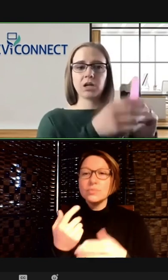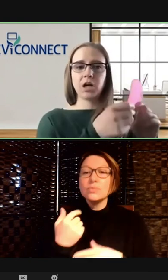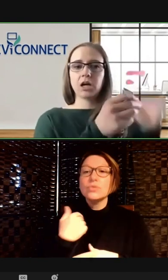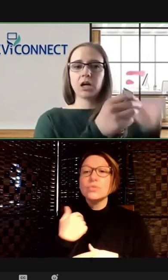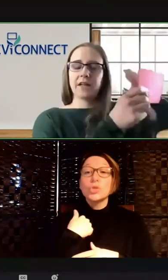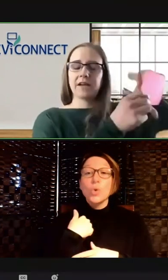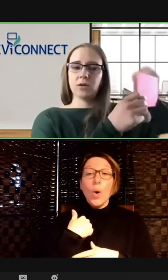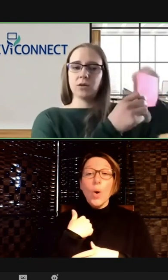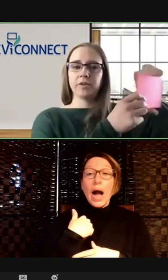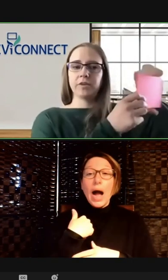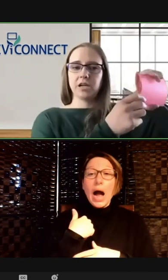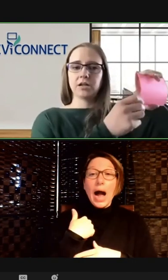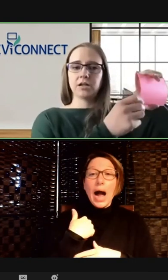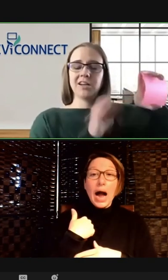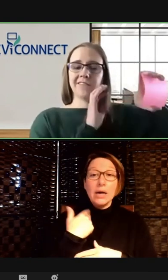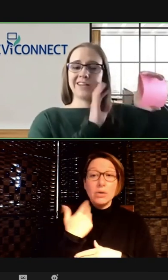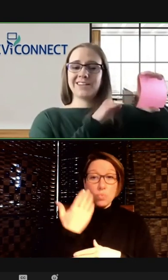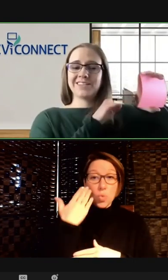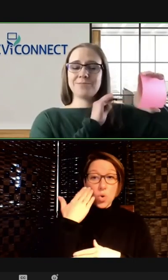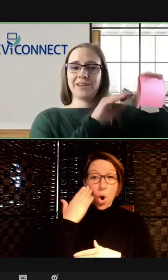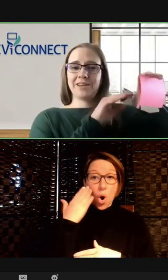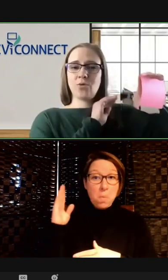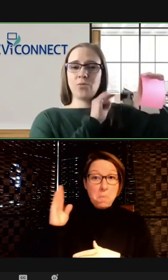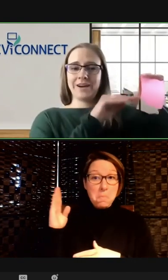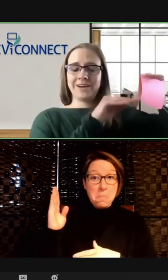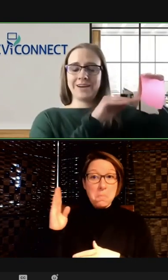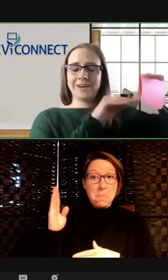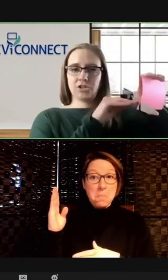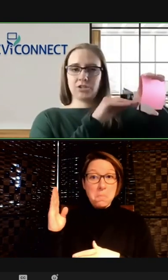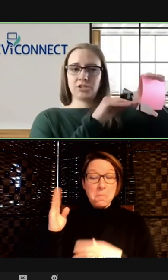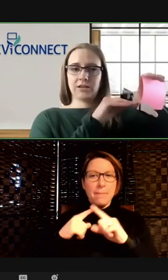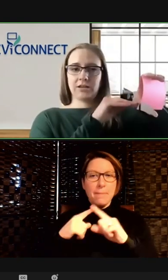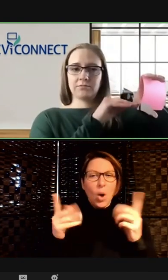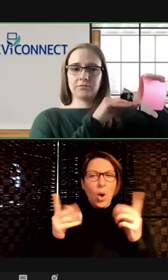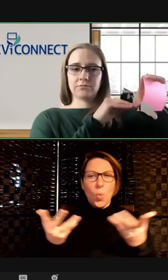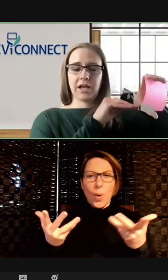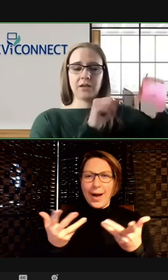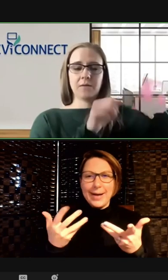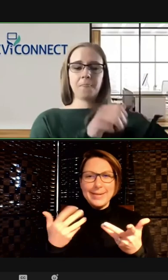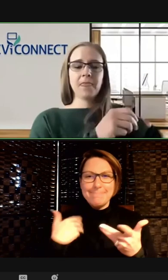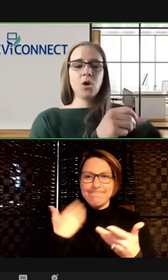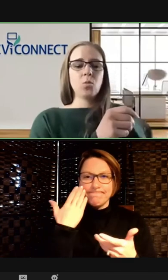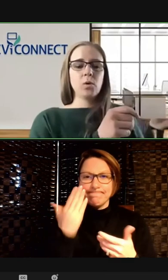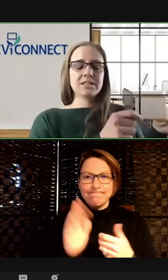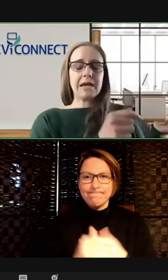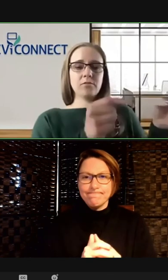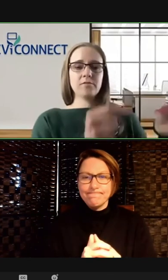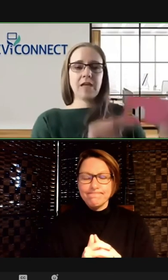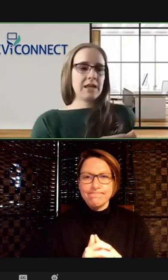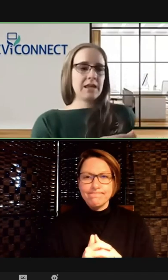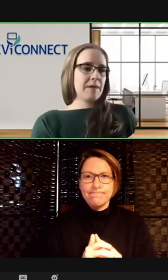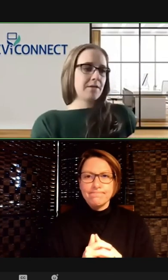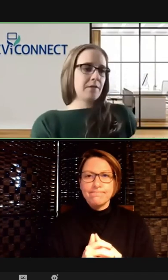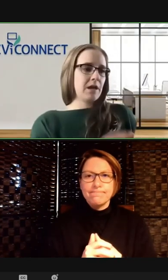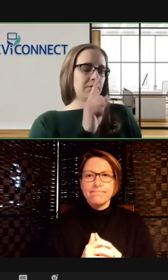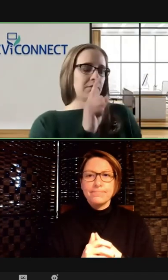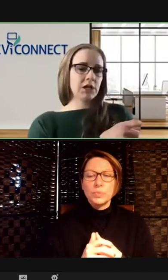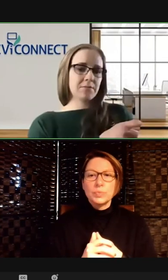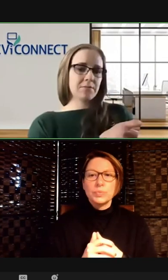even like regard that it's over here. That doesn't mean I know what it is just yet, okay? Once I move that